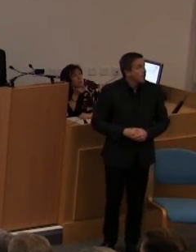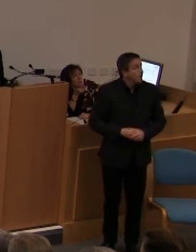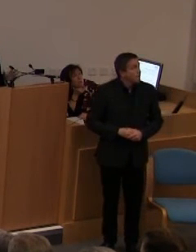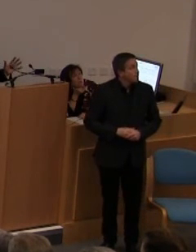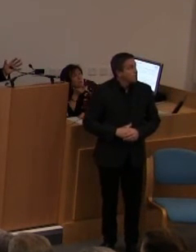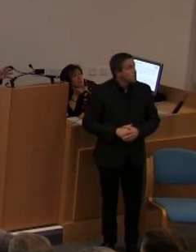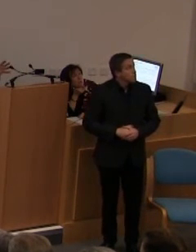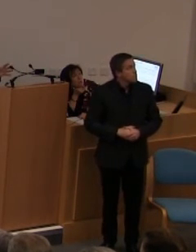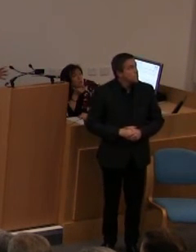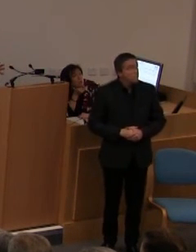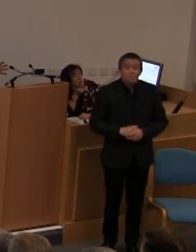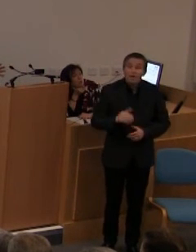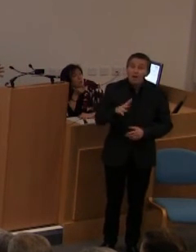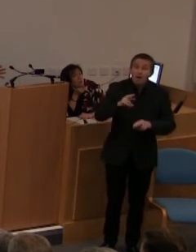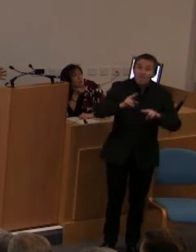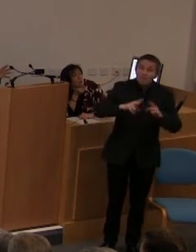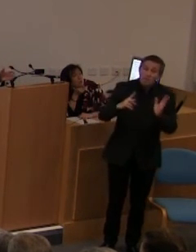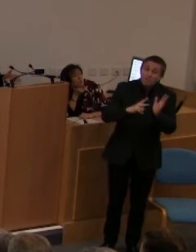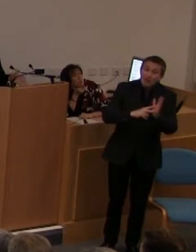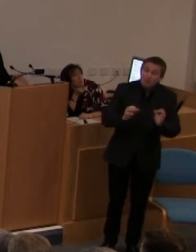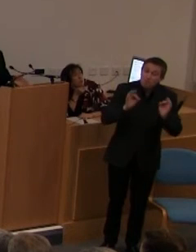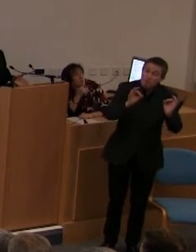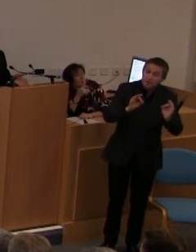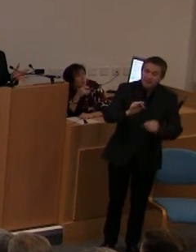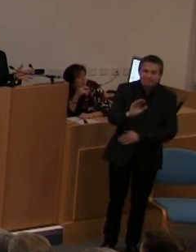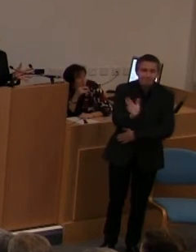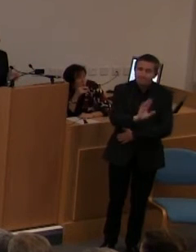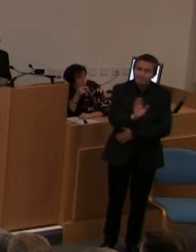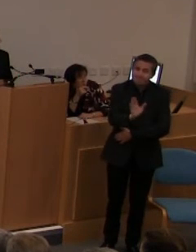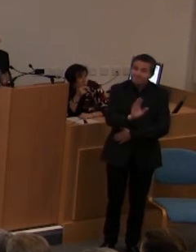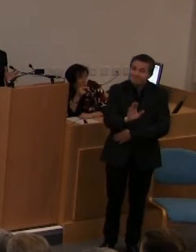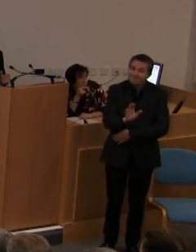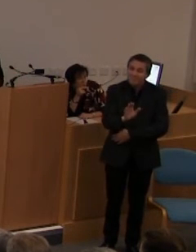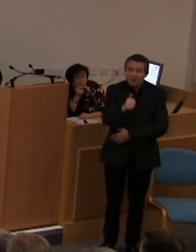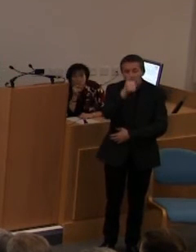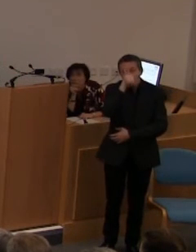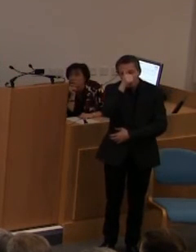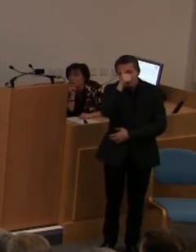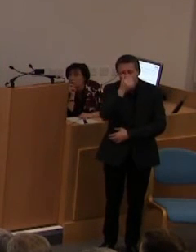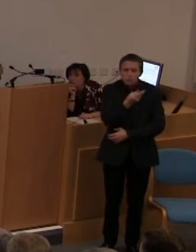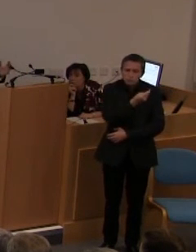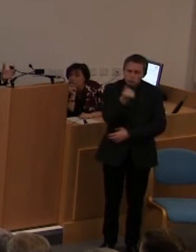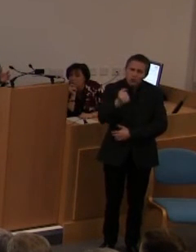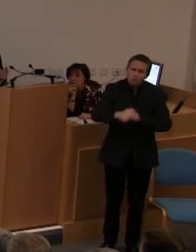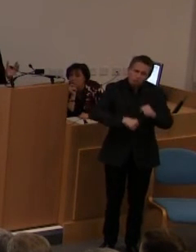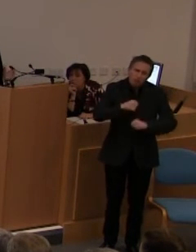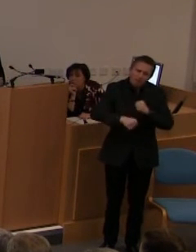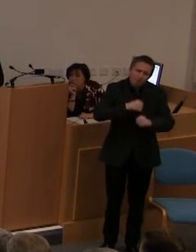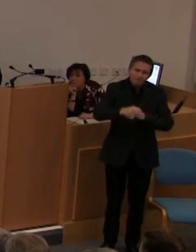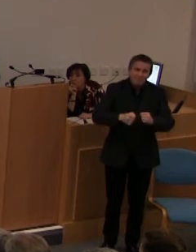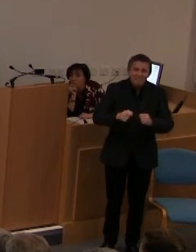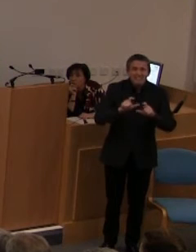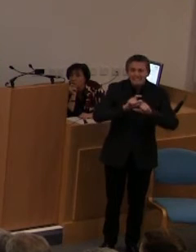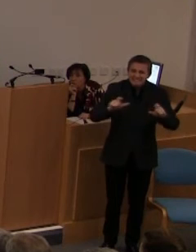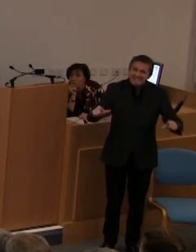Now, all is not perfect in the health board. First to admit that is a challenge. The waiting